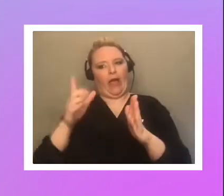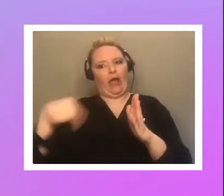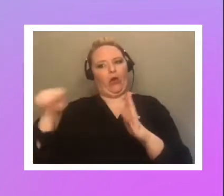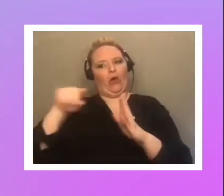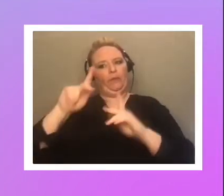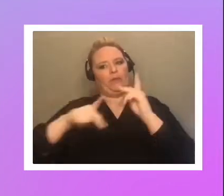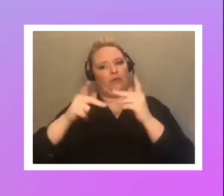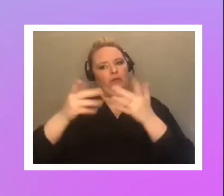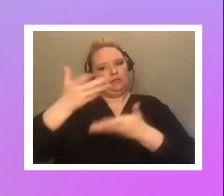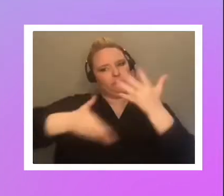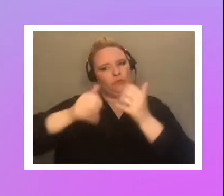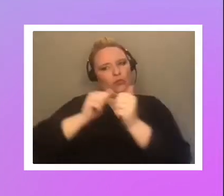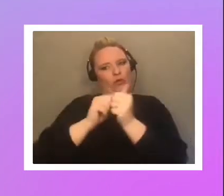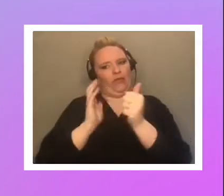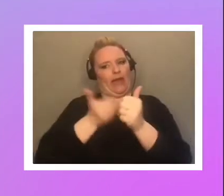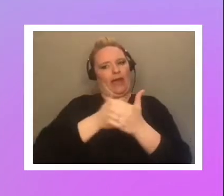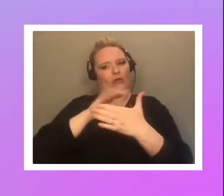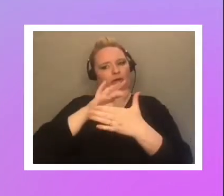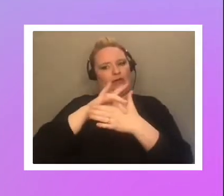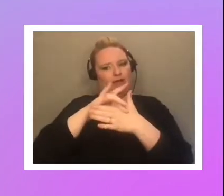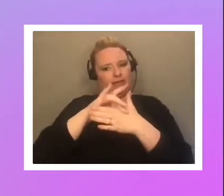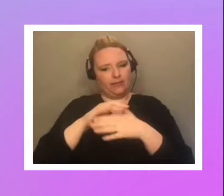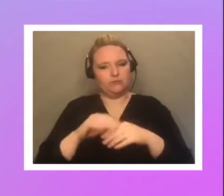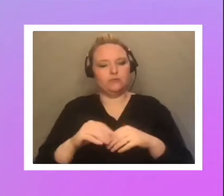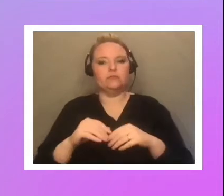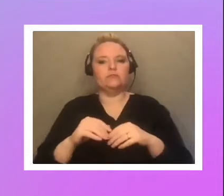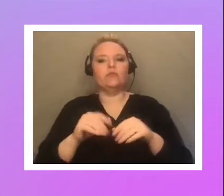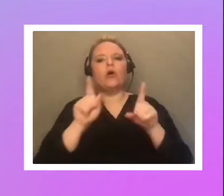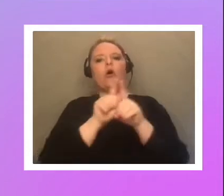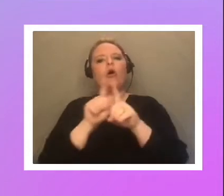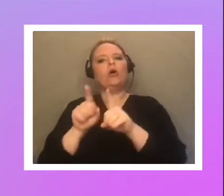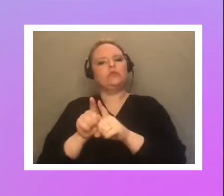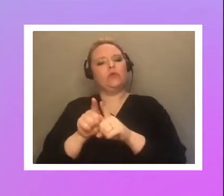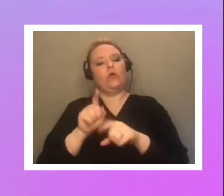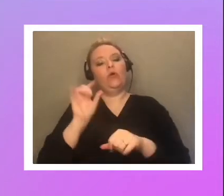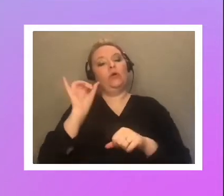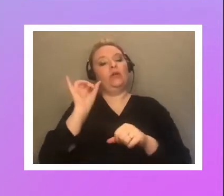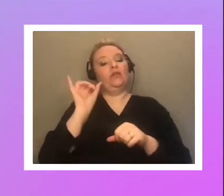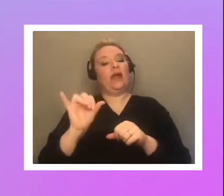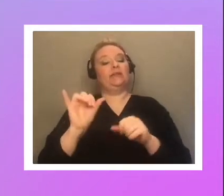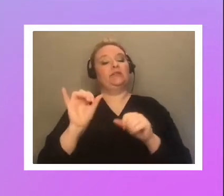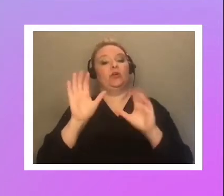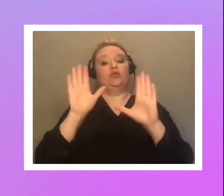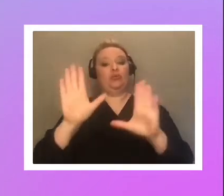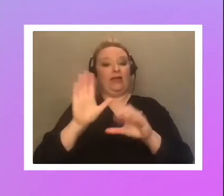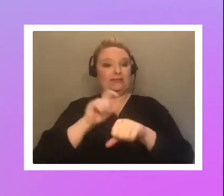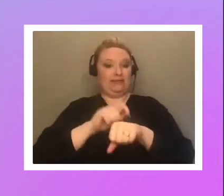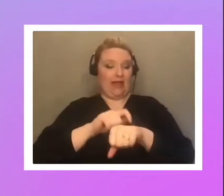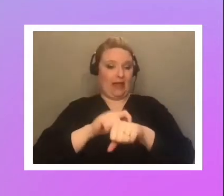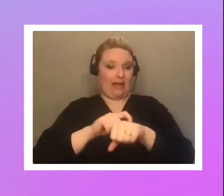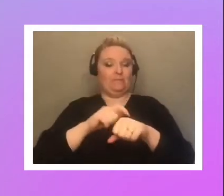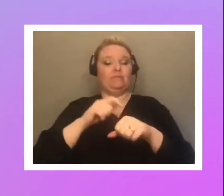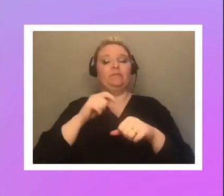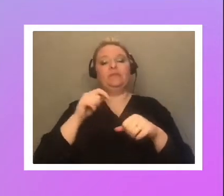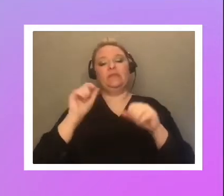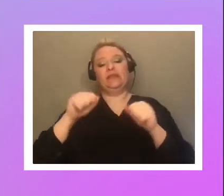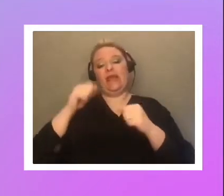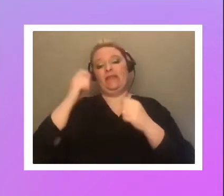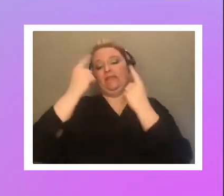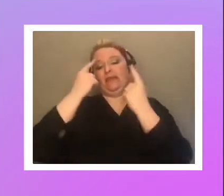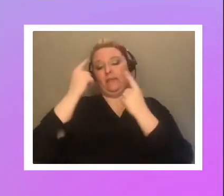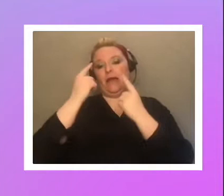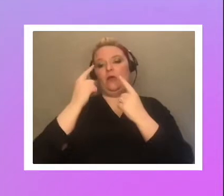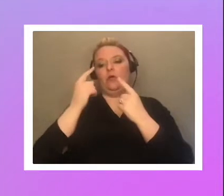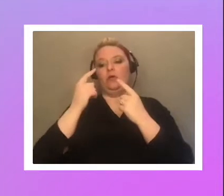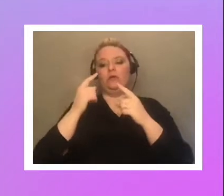content. I would also say that this is a great time to think about um,